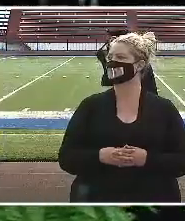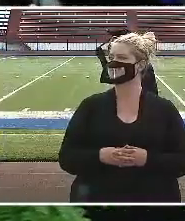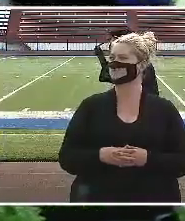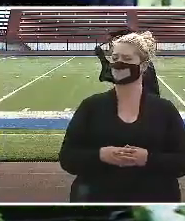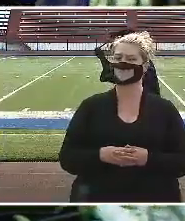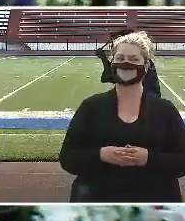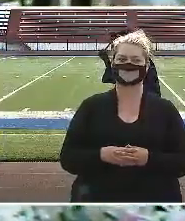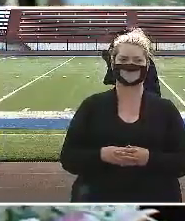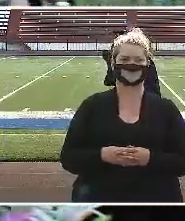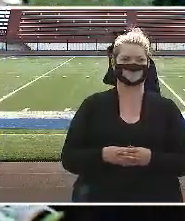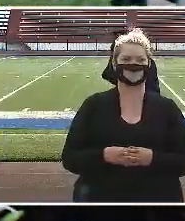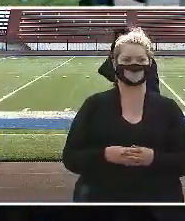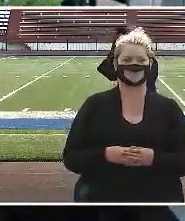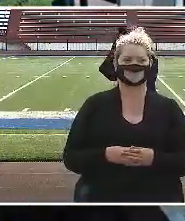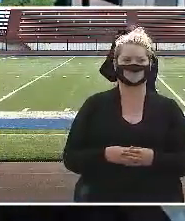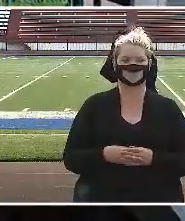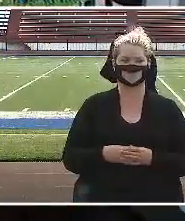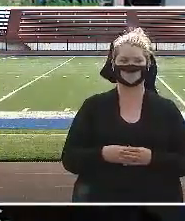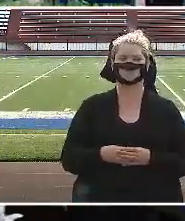Jatea Umapeg.